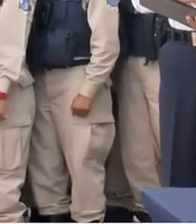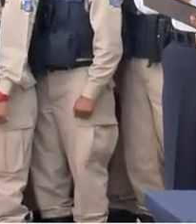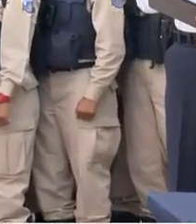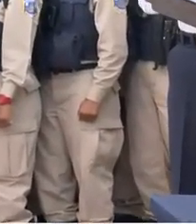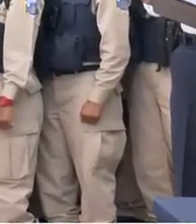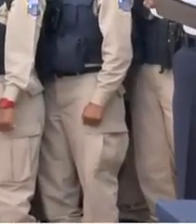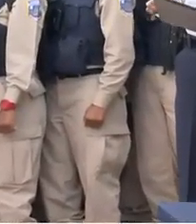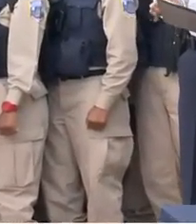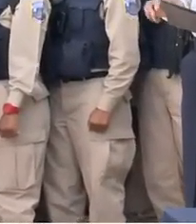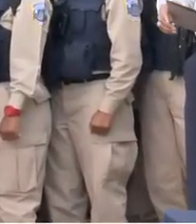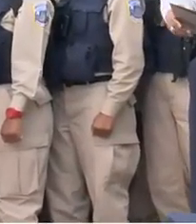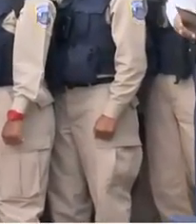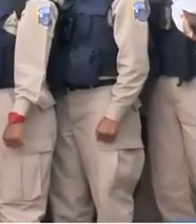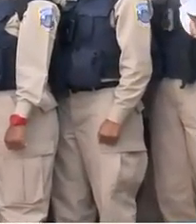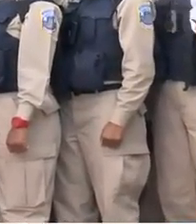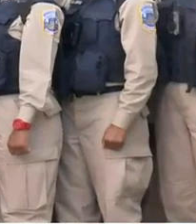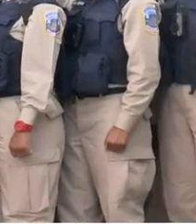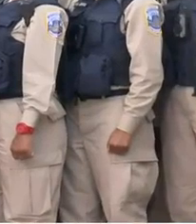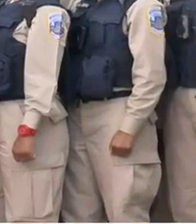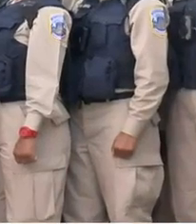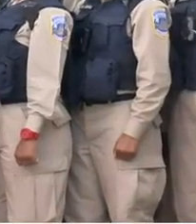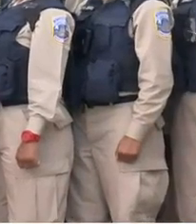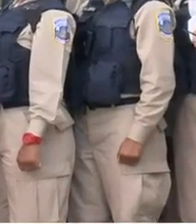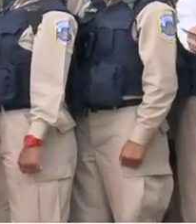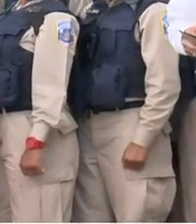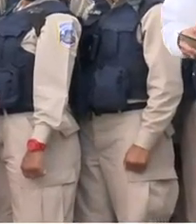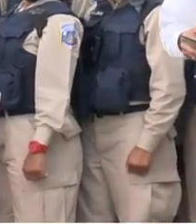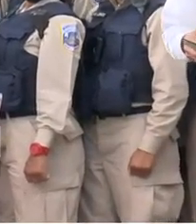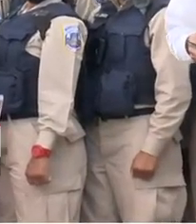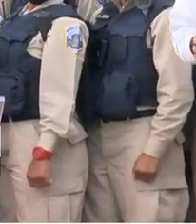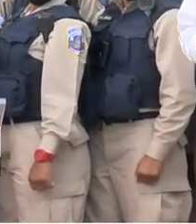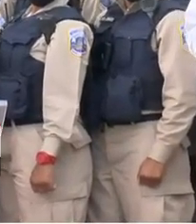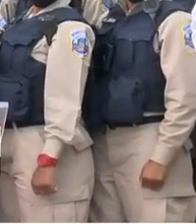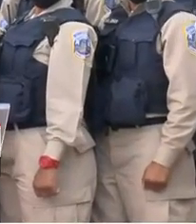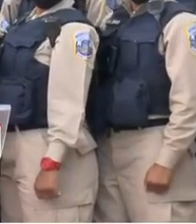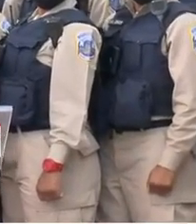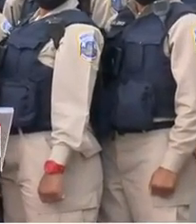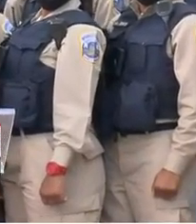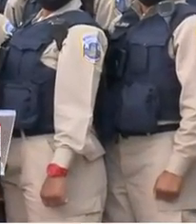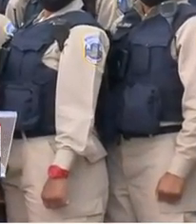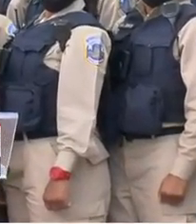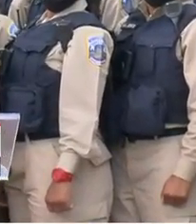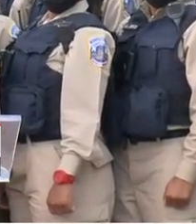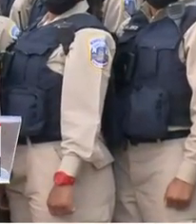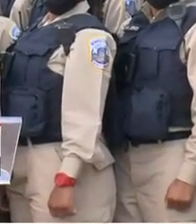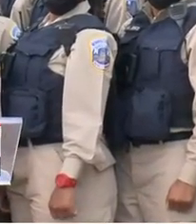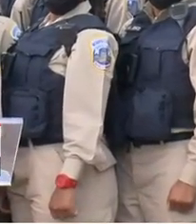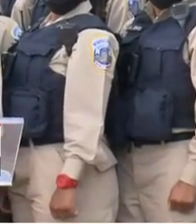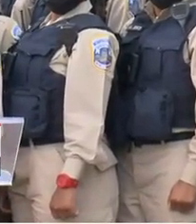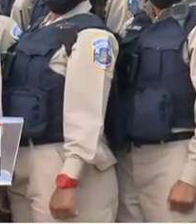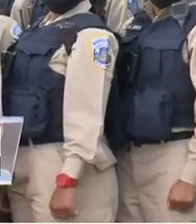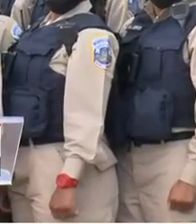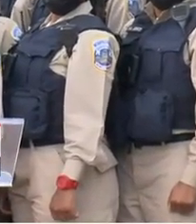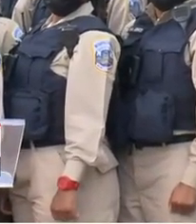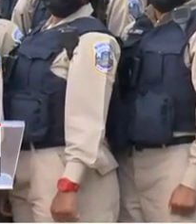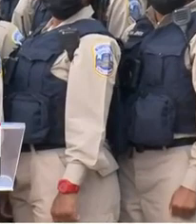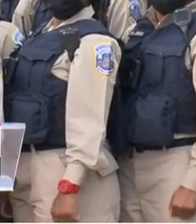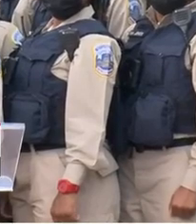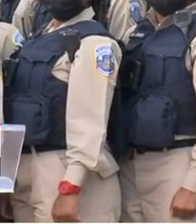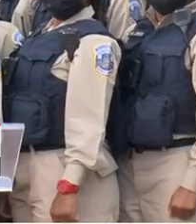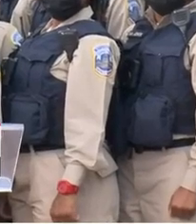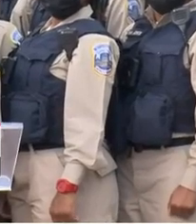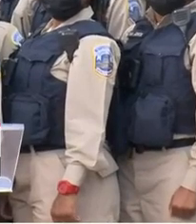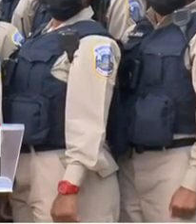strive, get back to the community that I grew up in. I'm just a small person to a bigger cause. I just wanted to work in the law enforcement